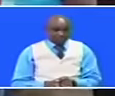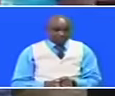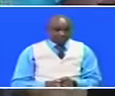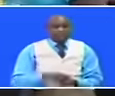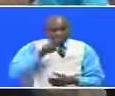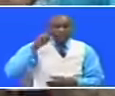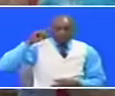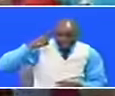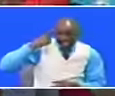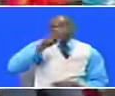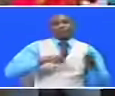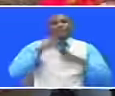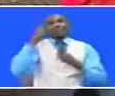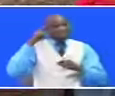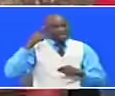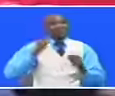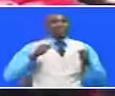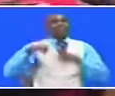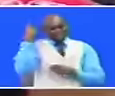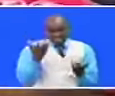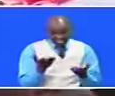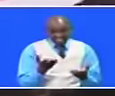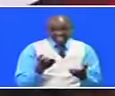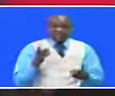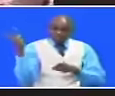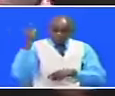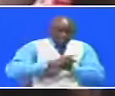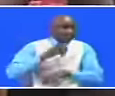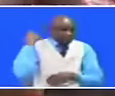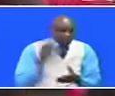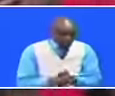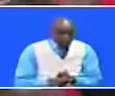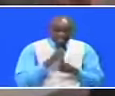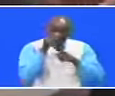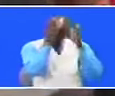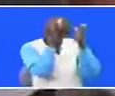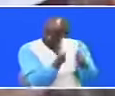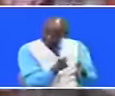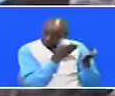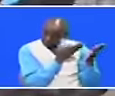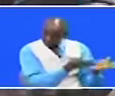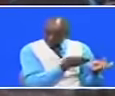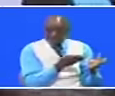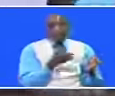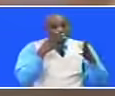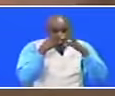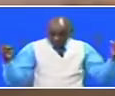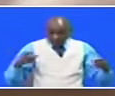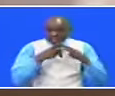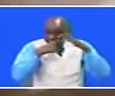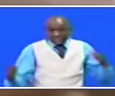You'd think he'd won the elections already. Just 2 days ago, Charles Chege Gitau was a missing